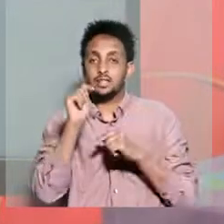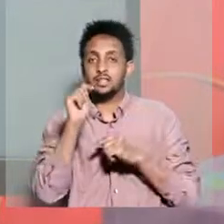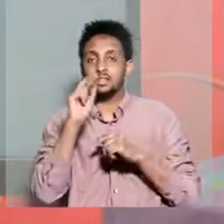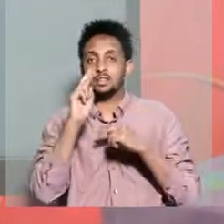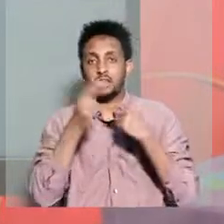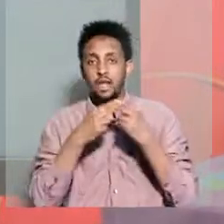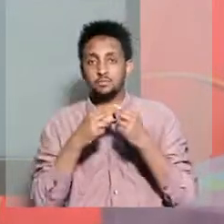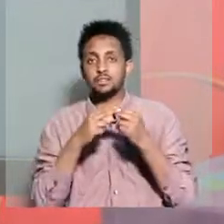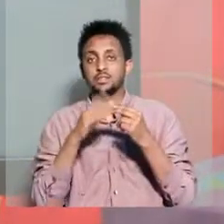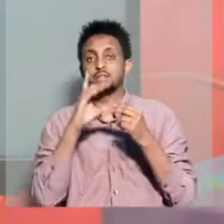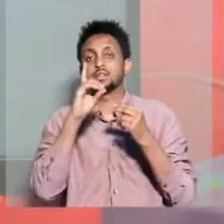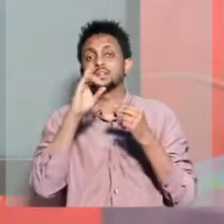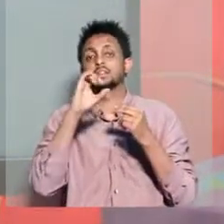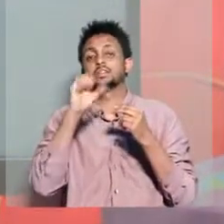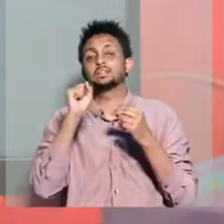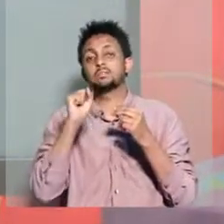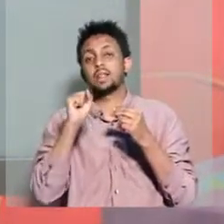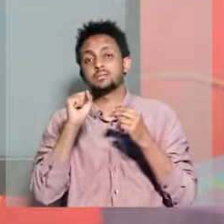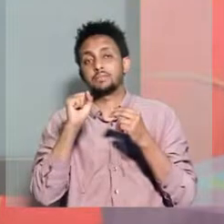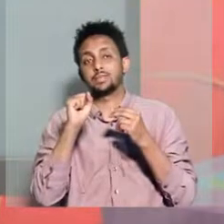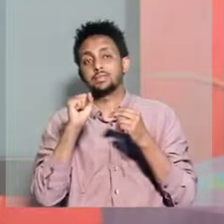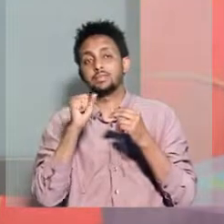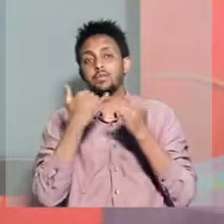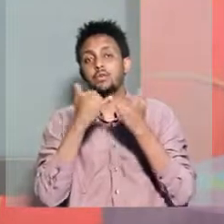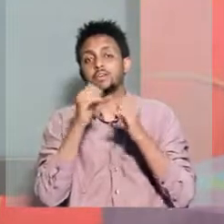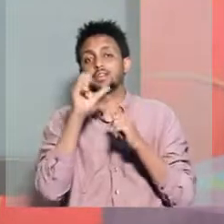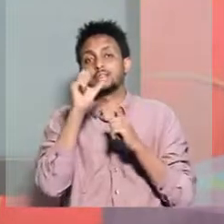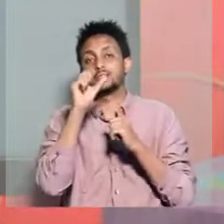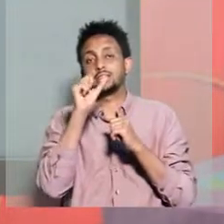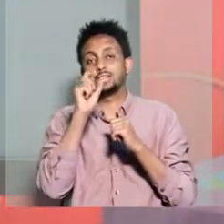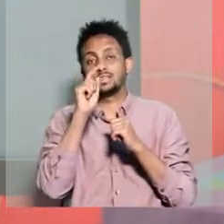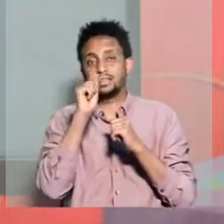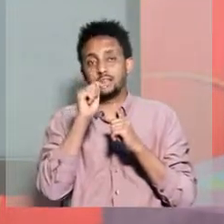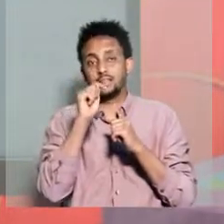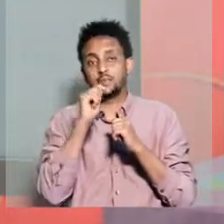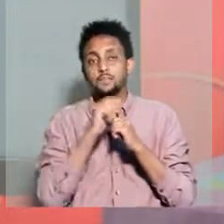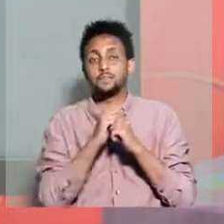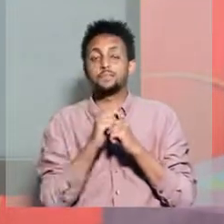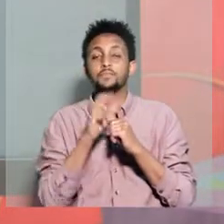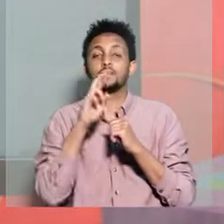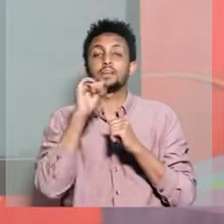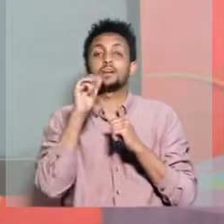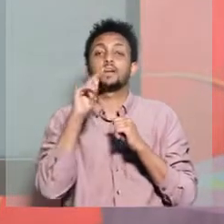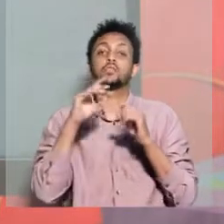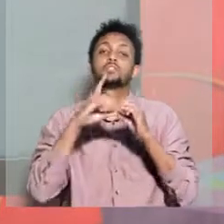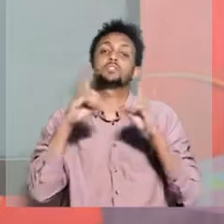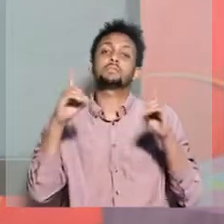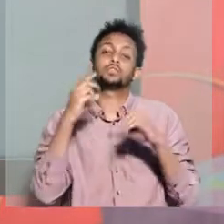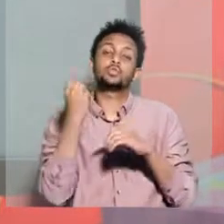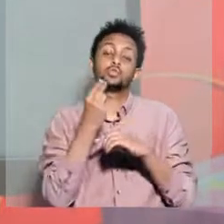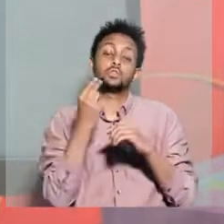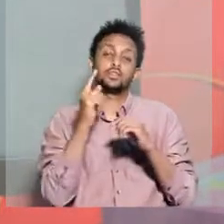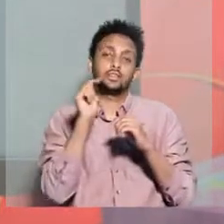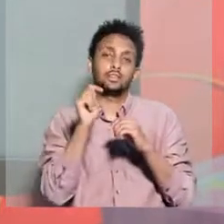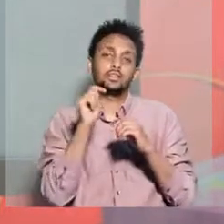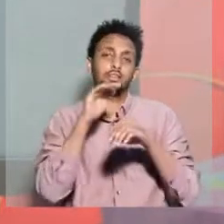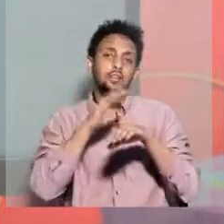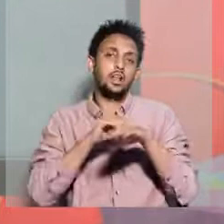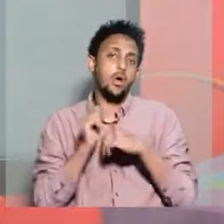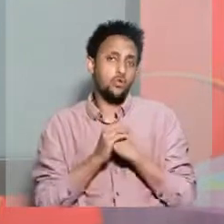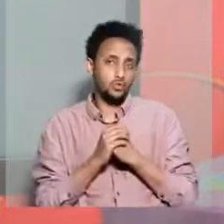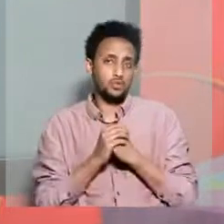or displacement S over time T. The rate of change of displacement to time T is known to